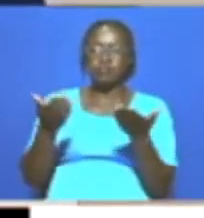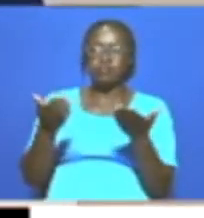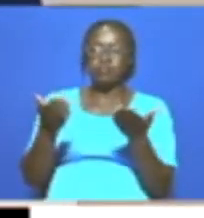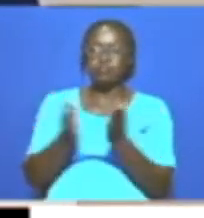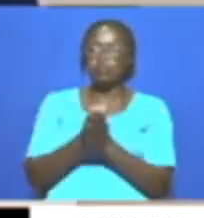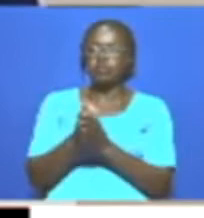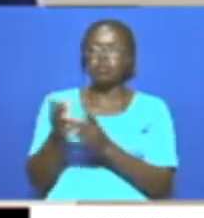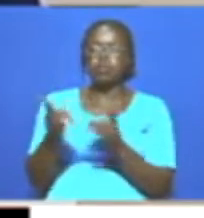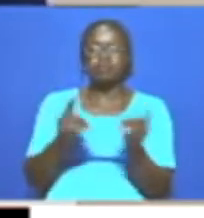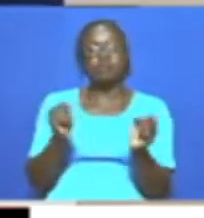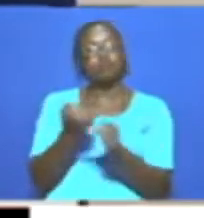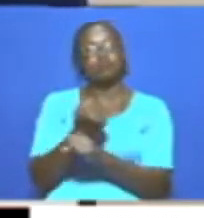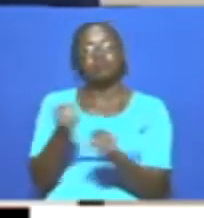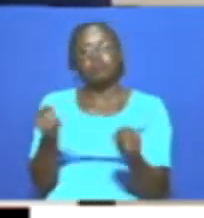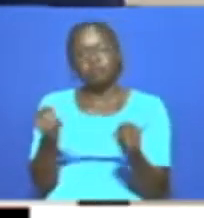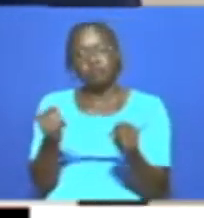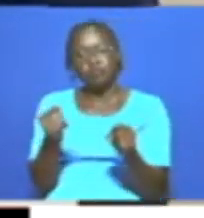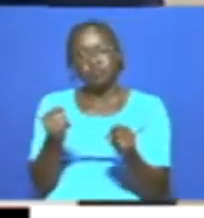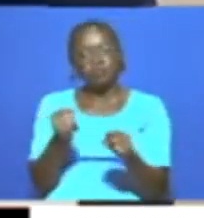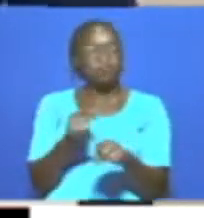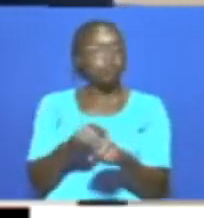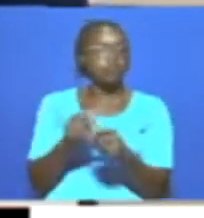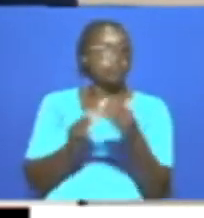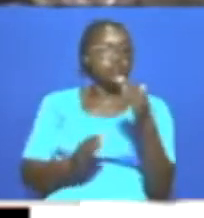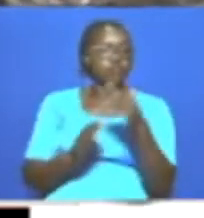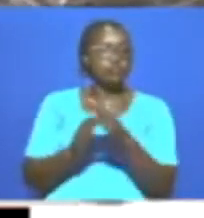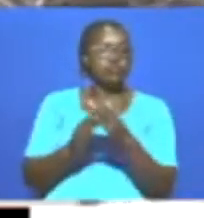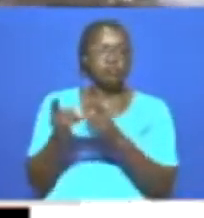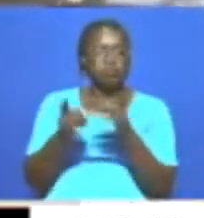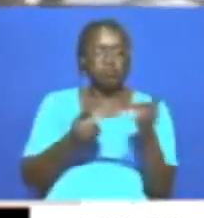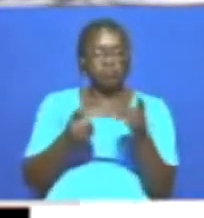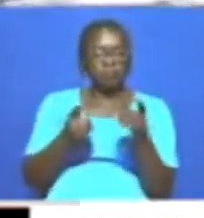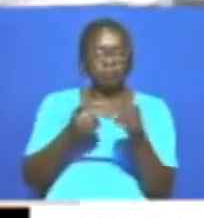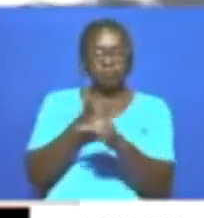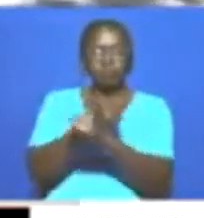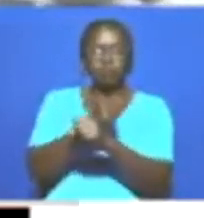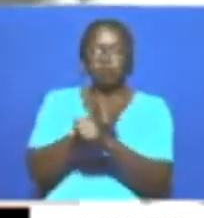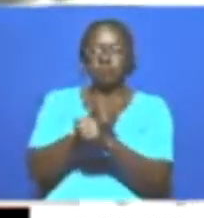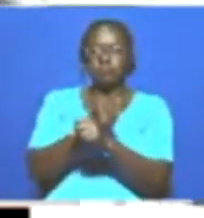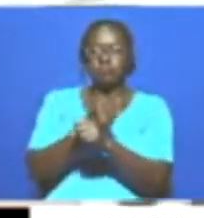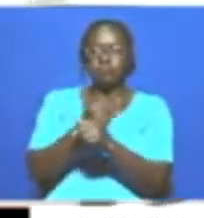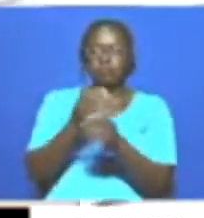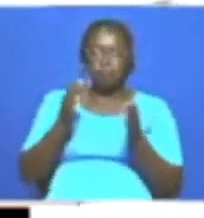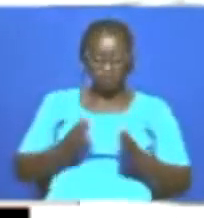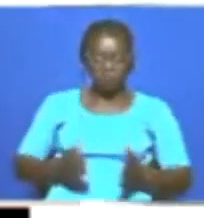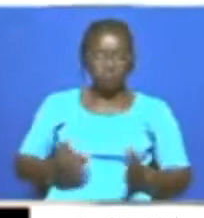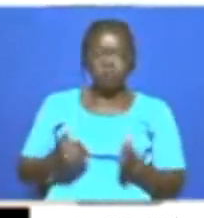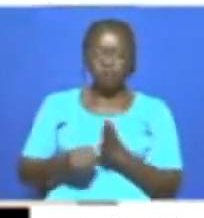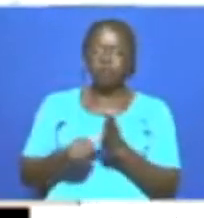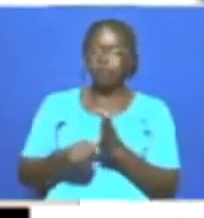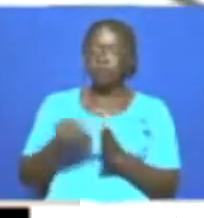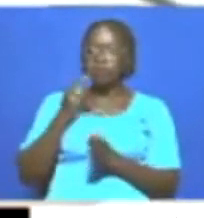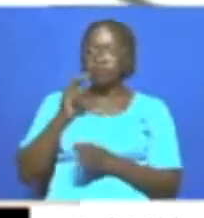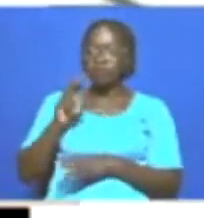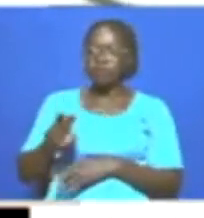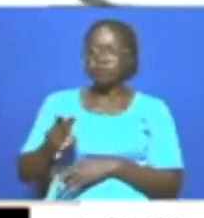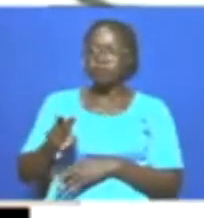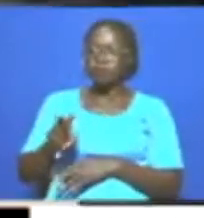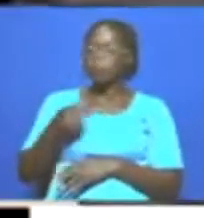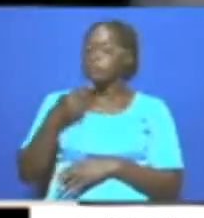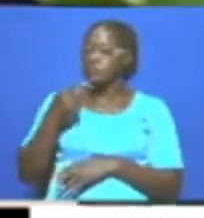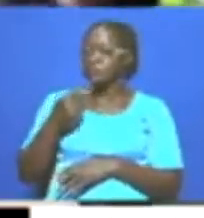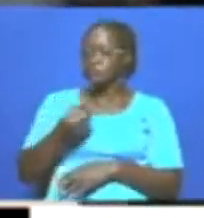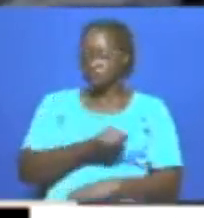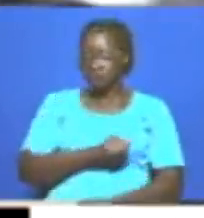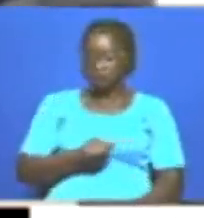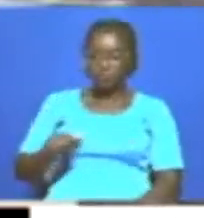control, while calling for maximum restraint to prevent a massive humanitarian crisis in Ukraine. Li said China